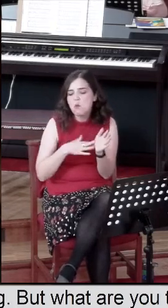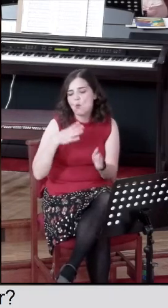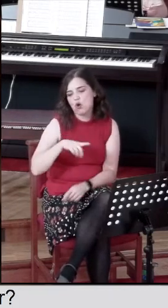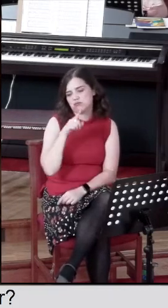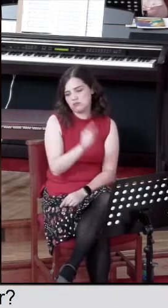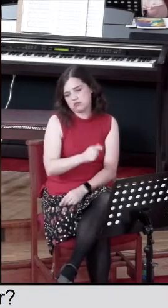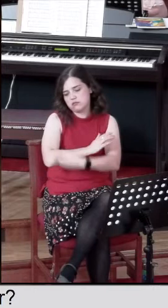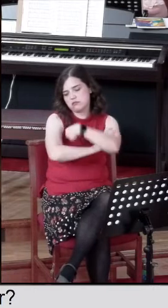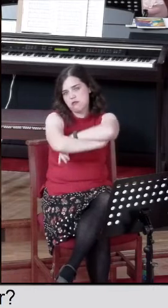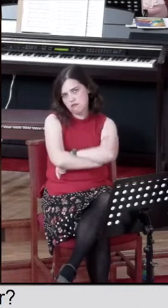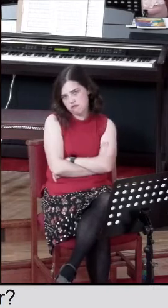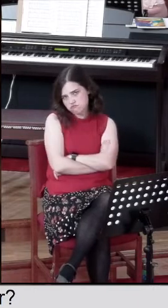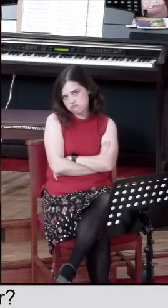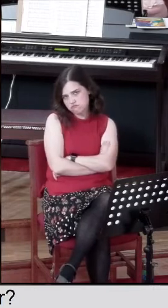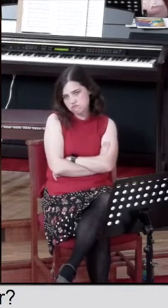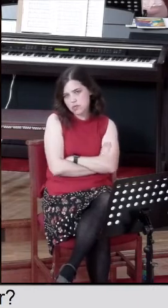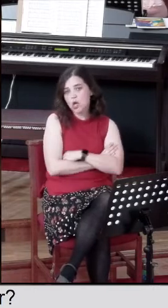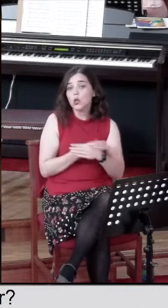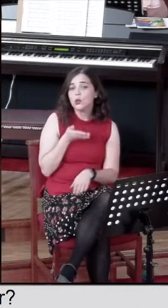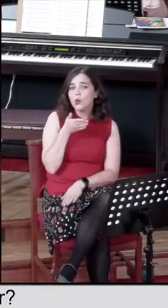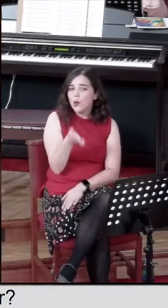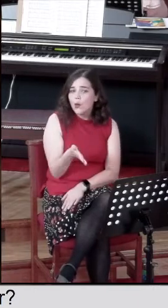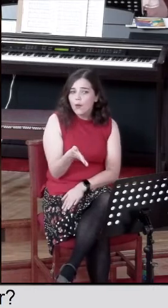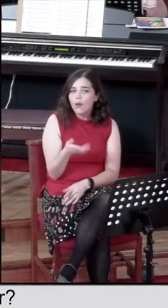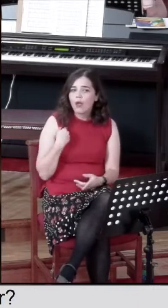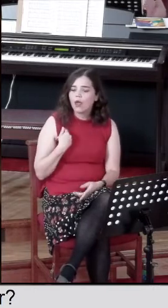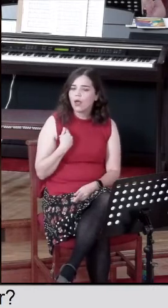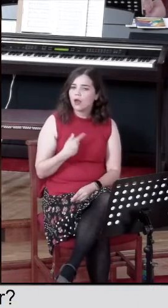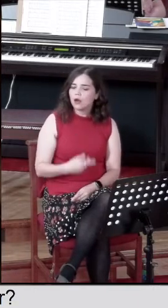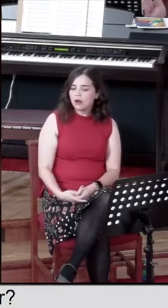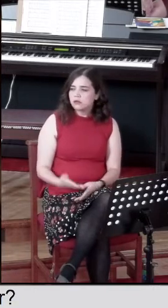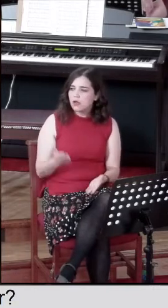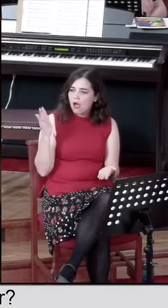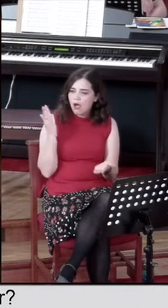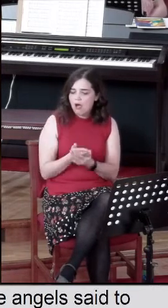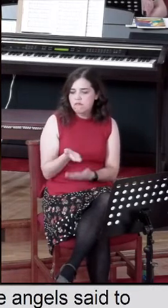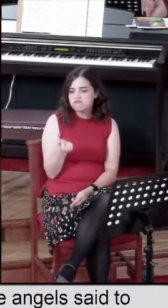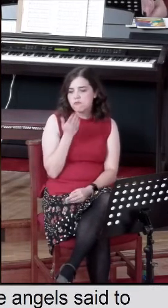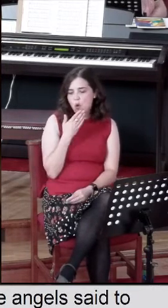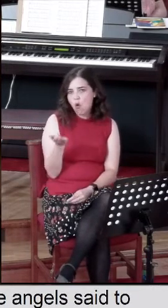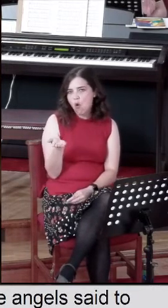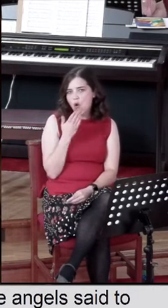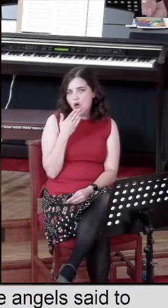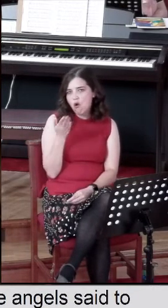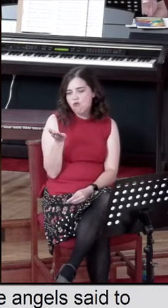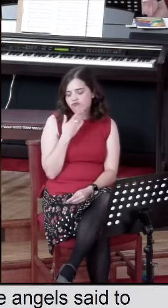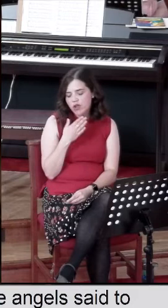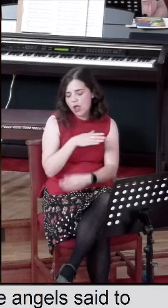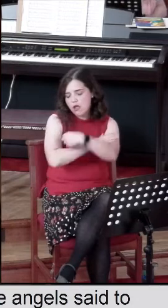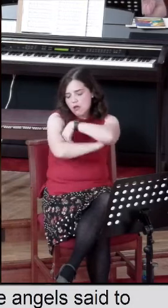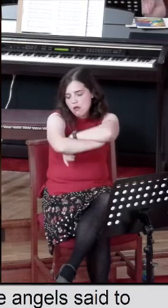or somebody wants. And you go along, and it's so, so boring.